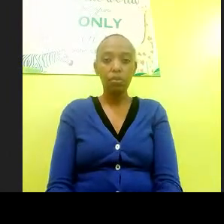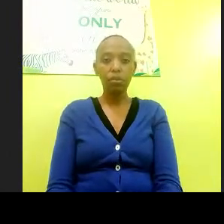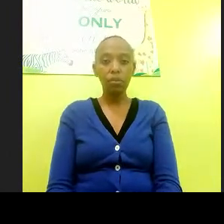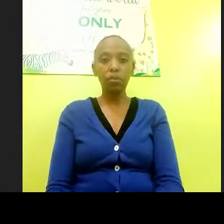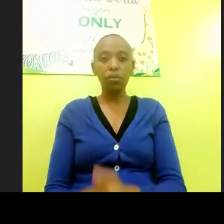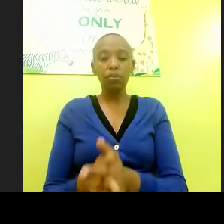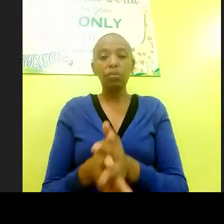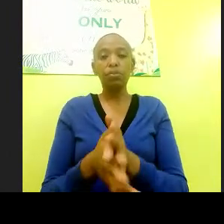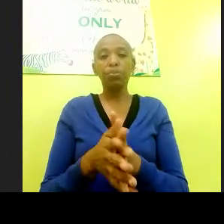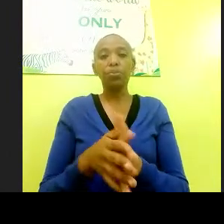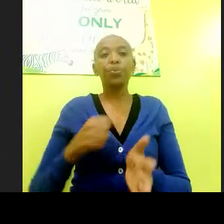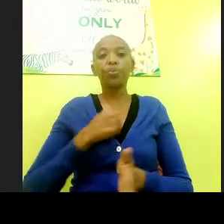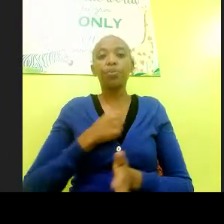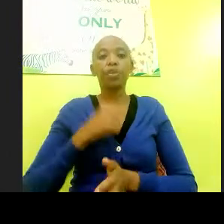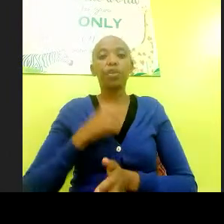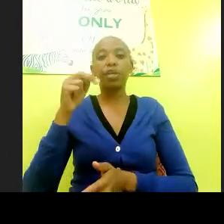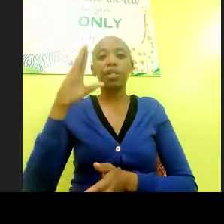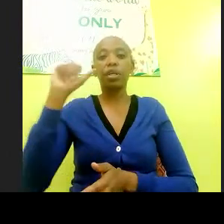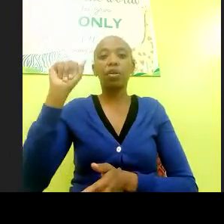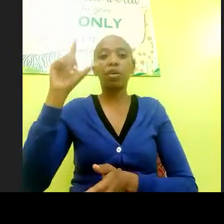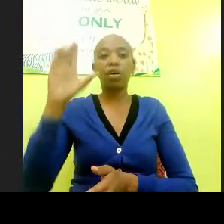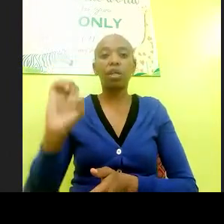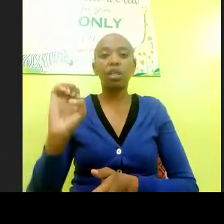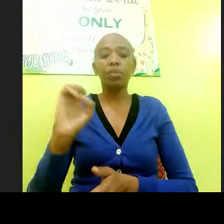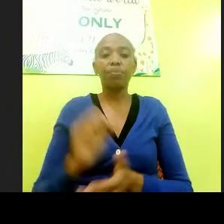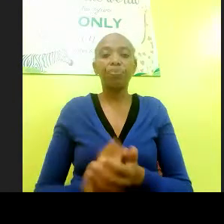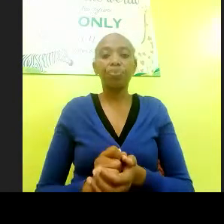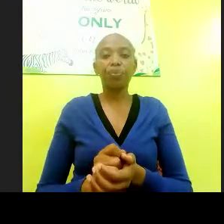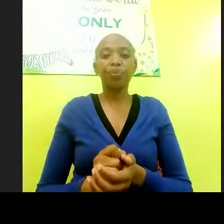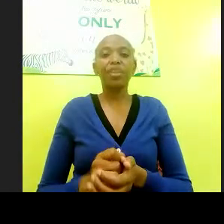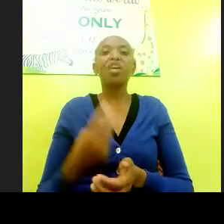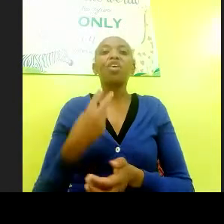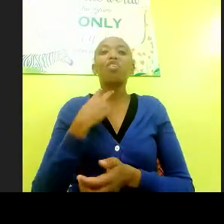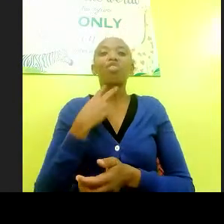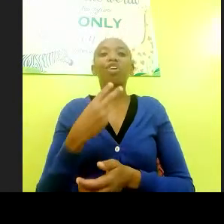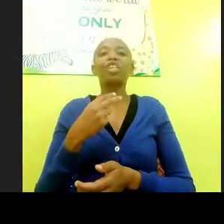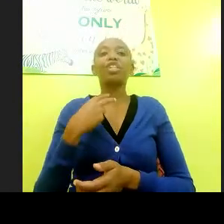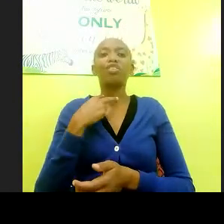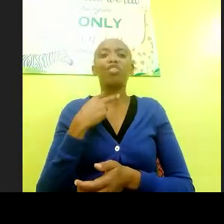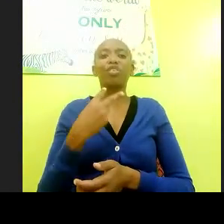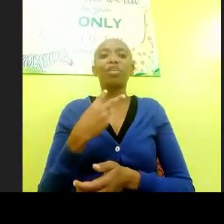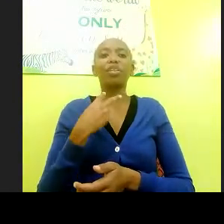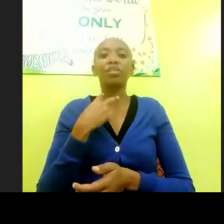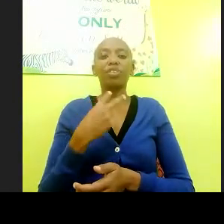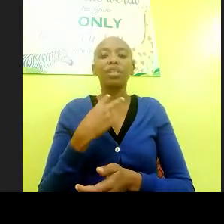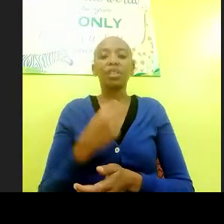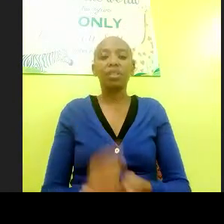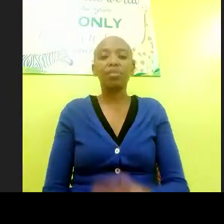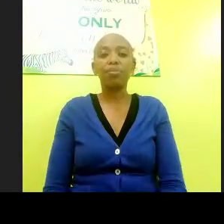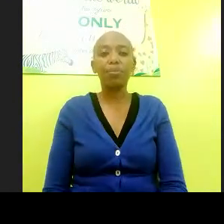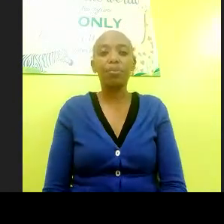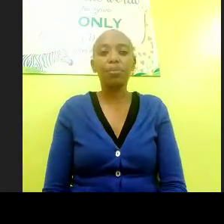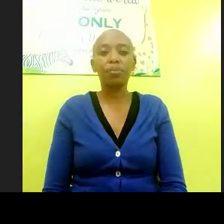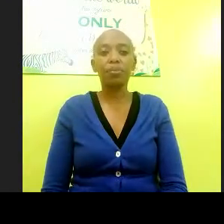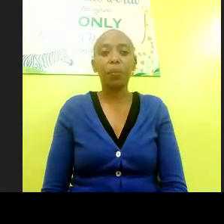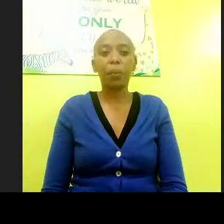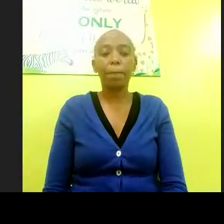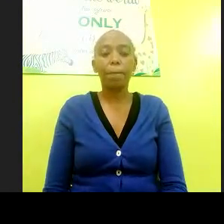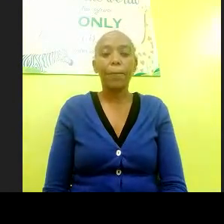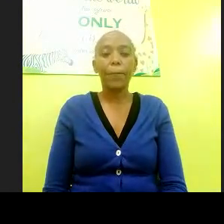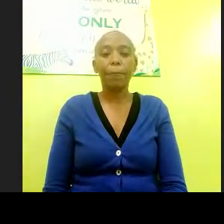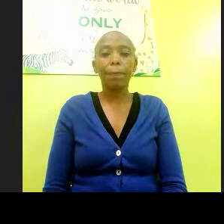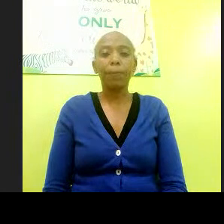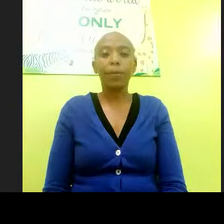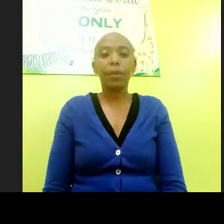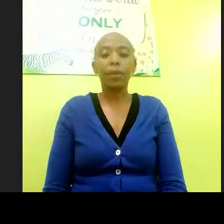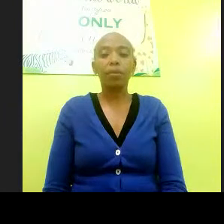Sorry, Nicole. Raquel does not have. Can you hear me? Yes, we can hear you, Raquel. No echo?